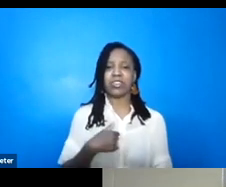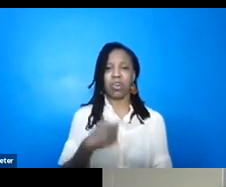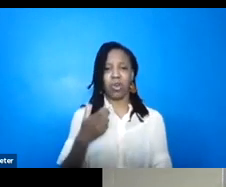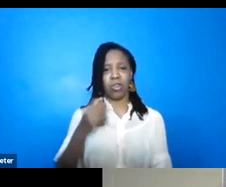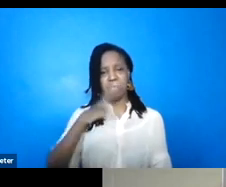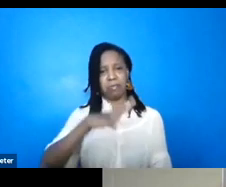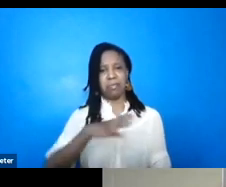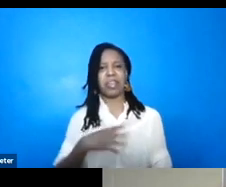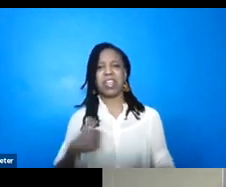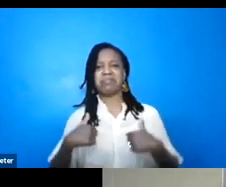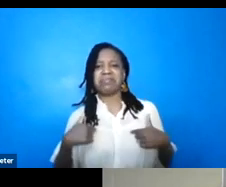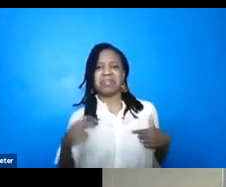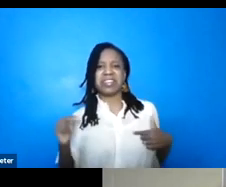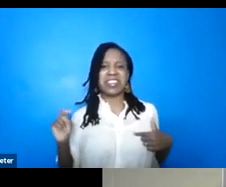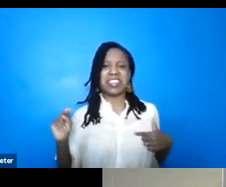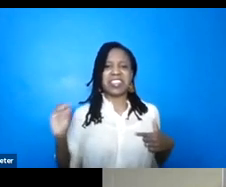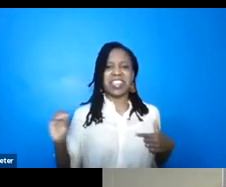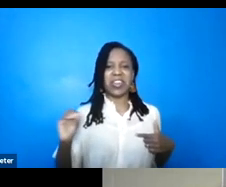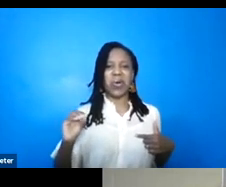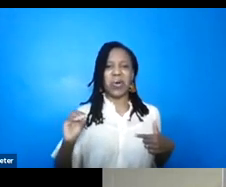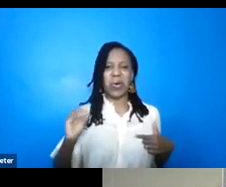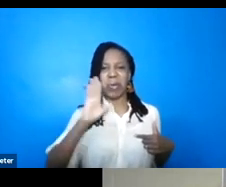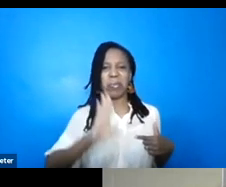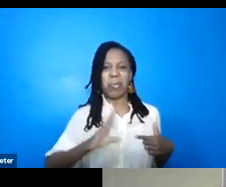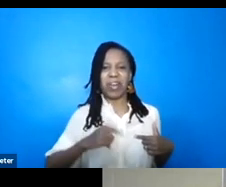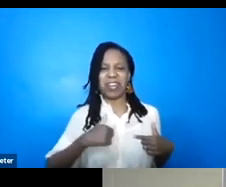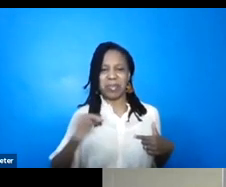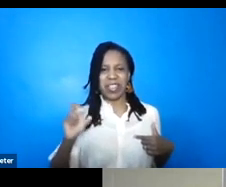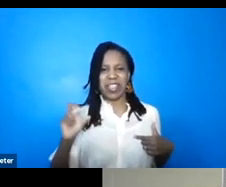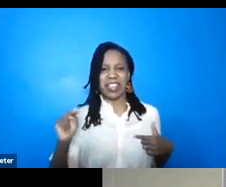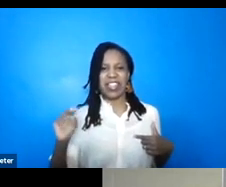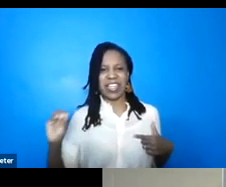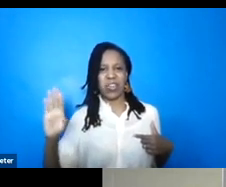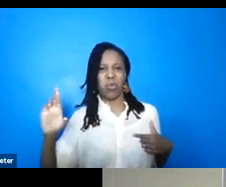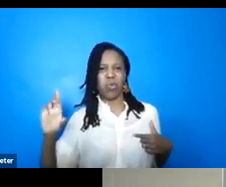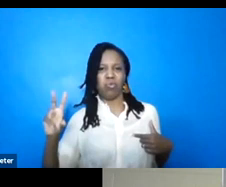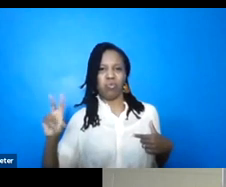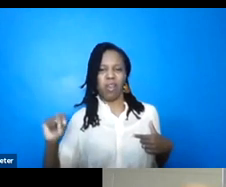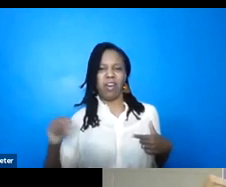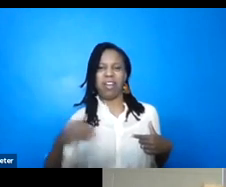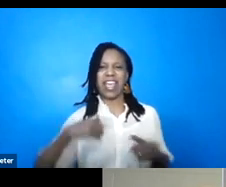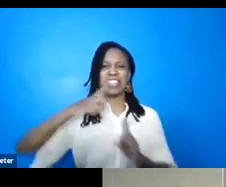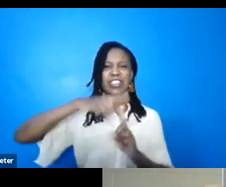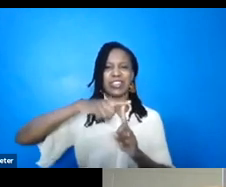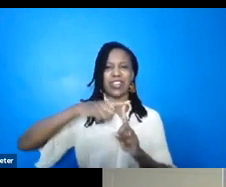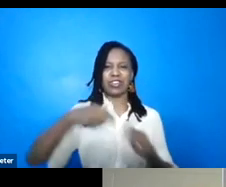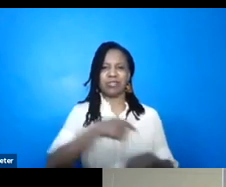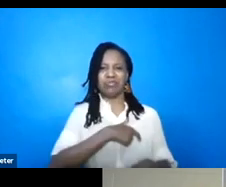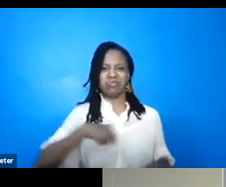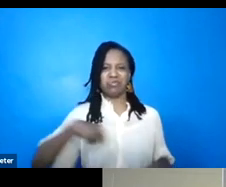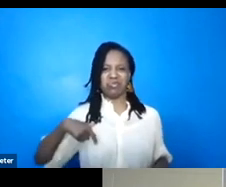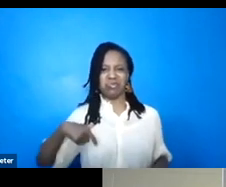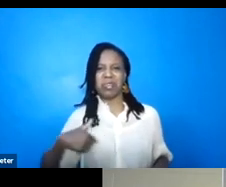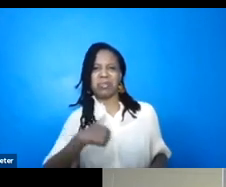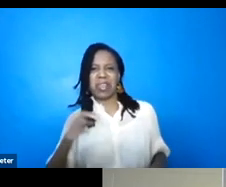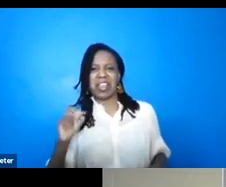nickname themselves Nino Brown. But when you pull back Nino Brown was a typical individual that projected this false